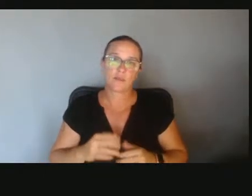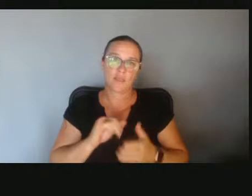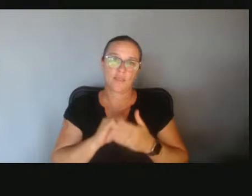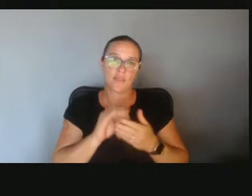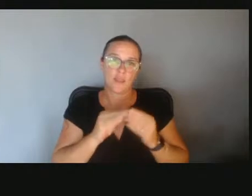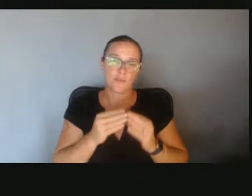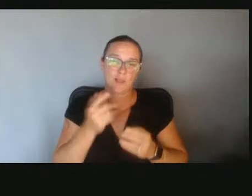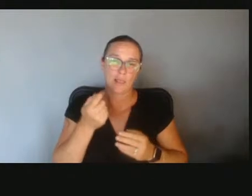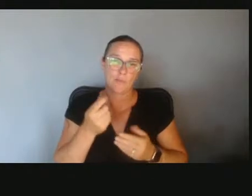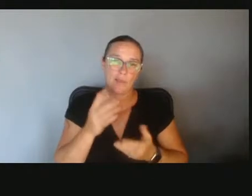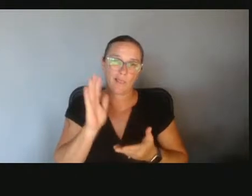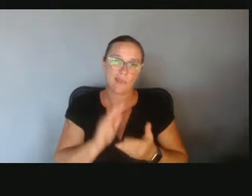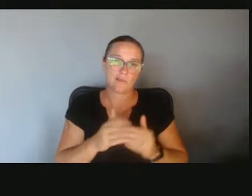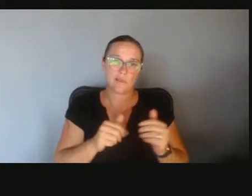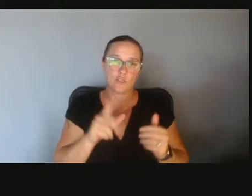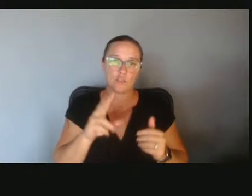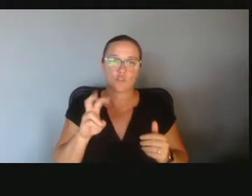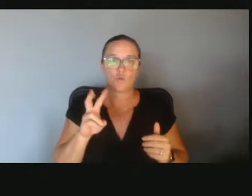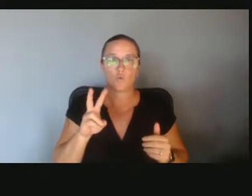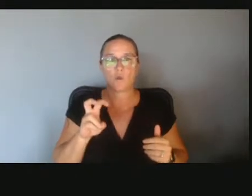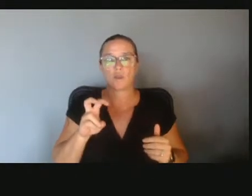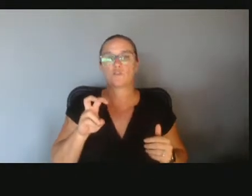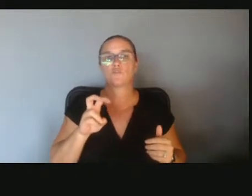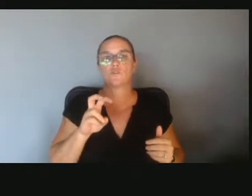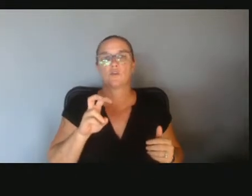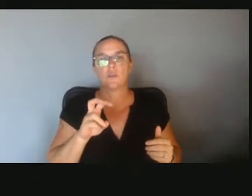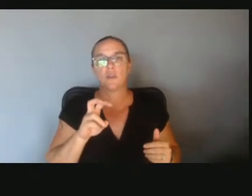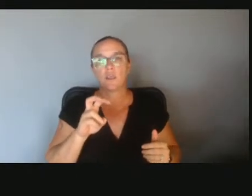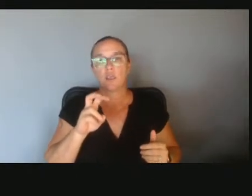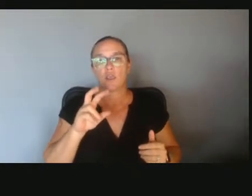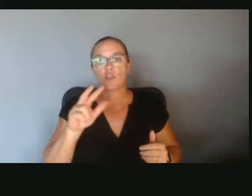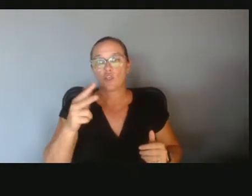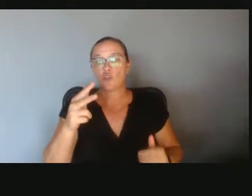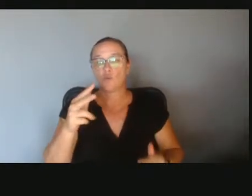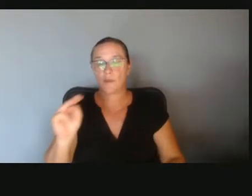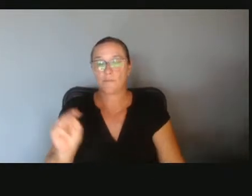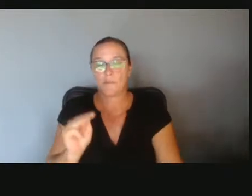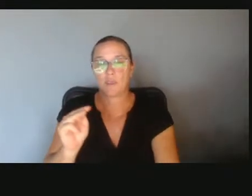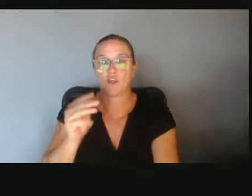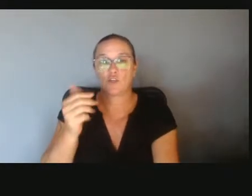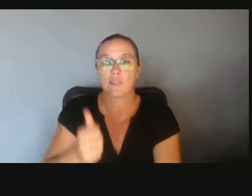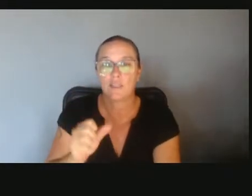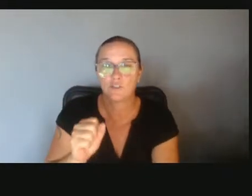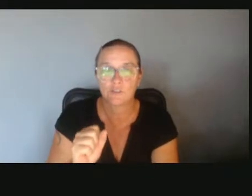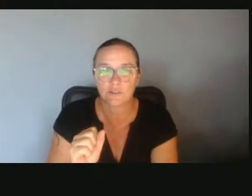underneath 200 cubic meters per second. These are preliminary. This